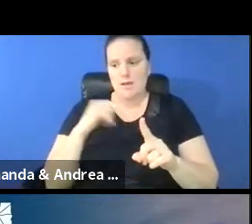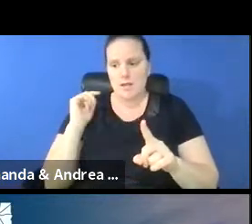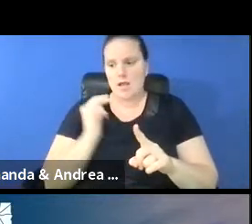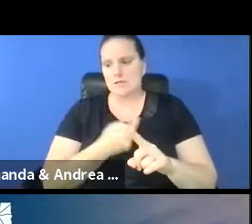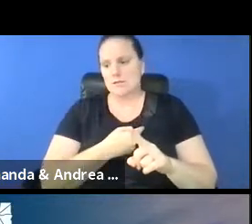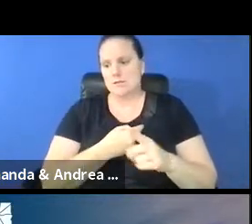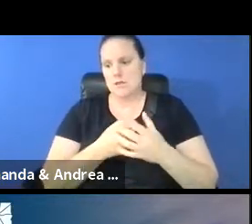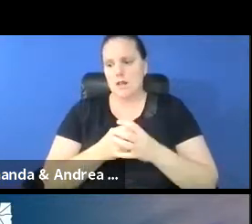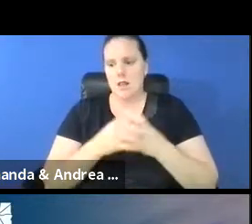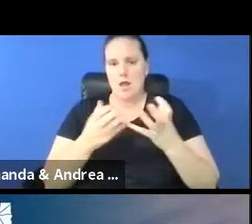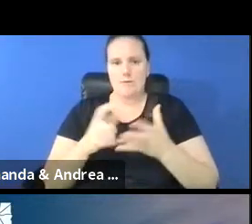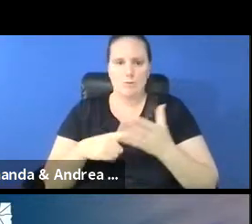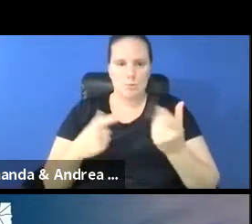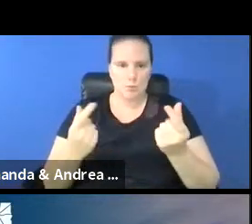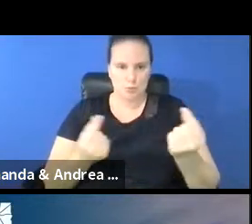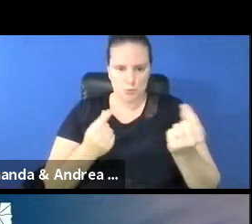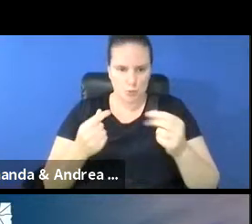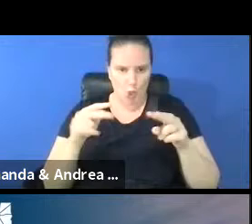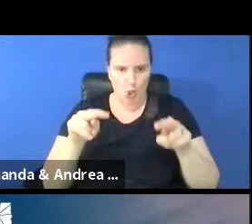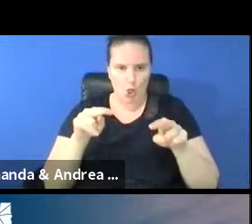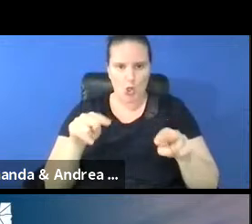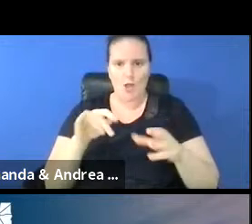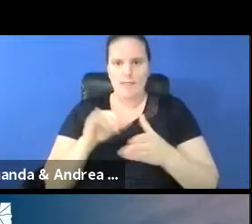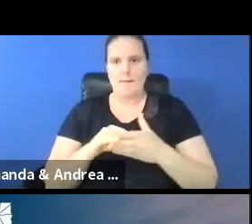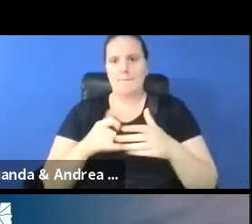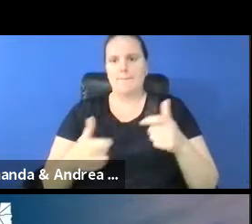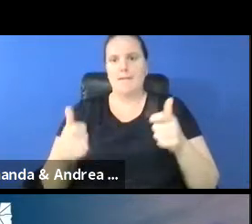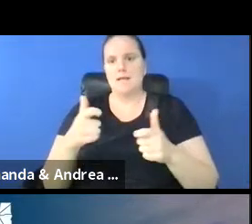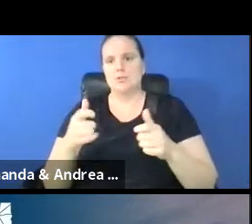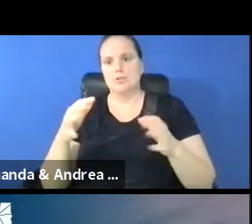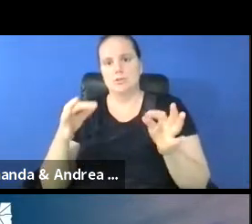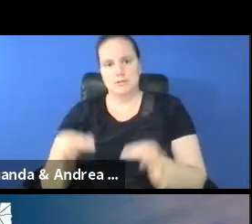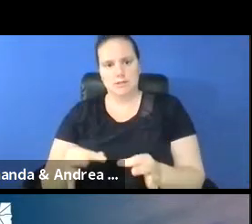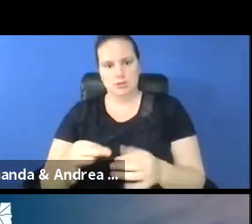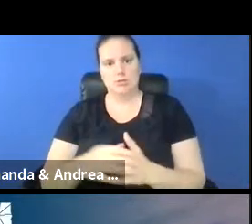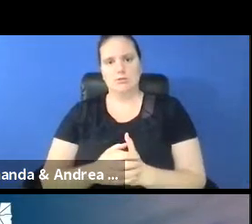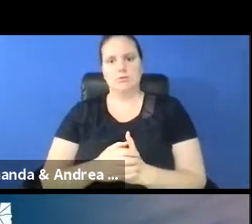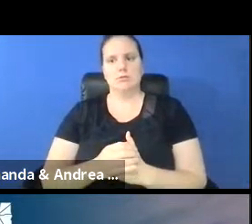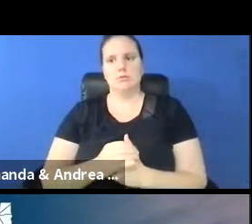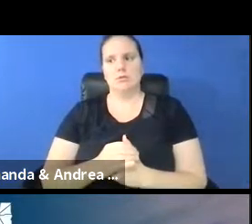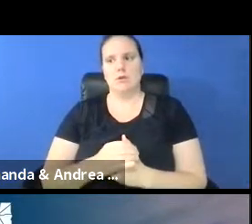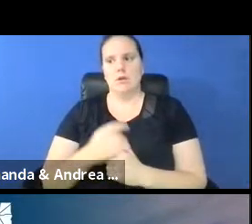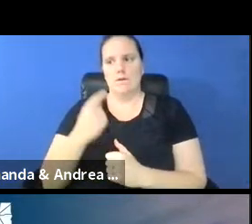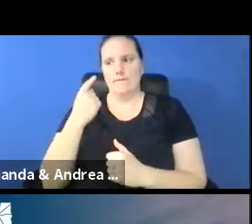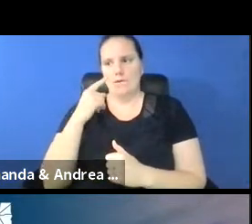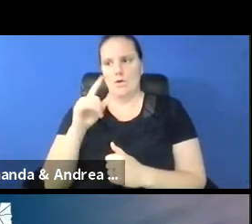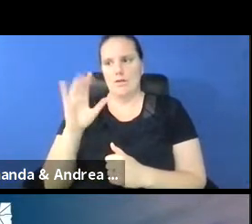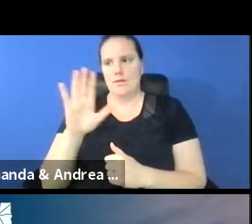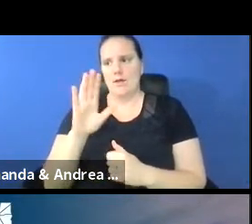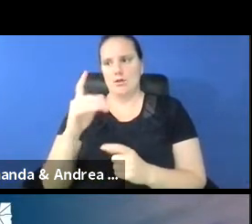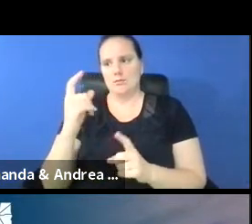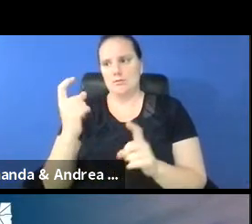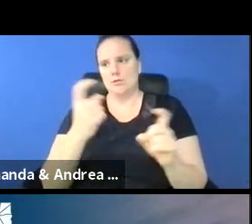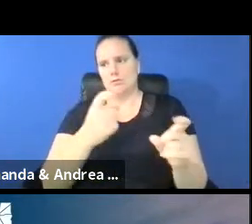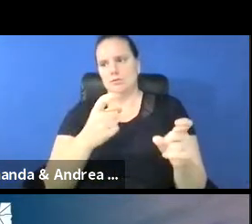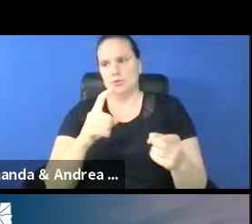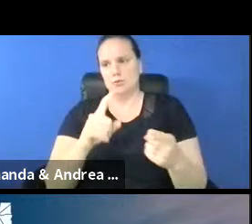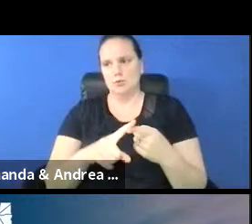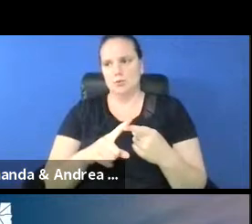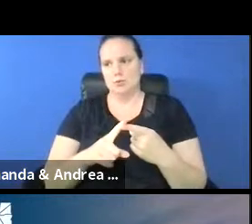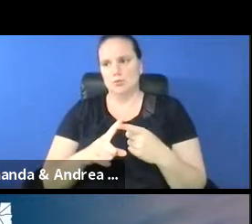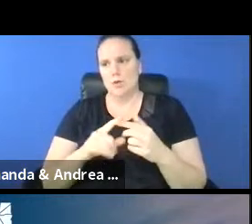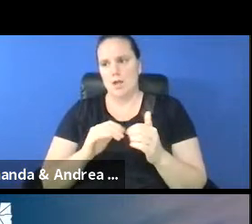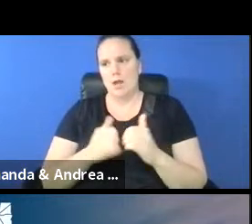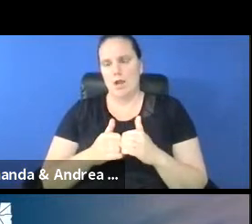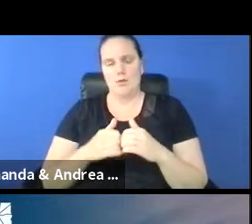that a lot of what we're going to be looking at these major decisions for is their contributions to how